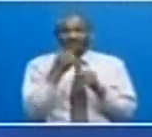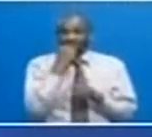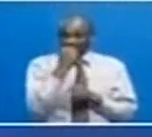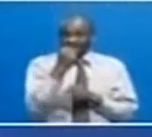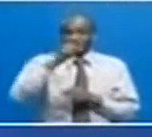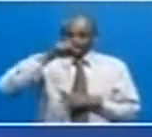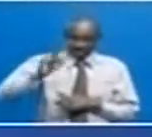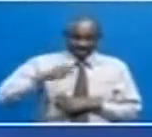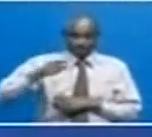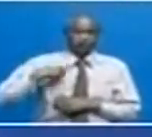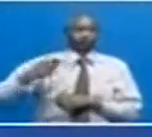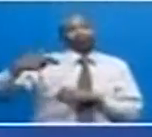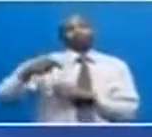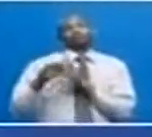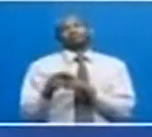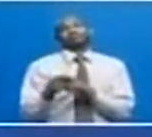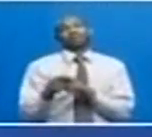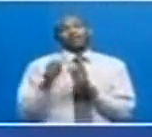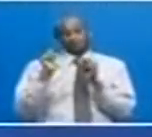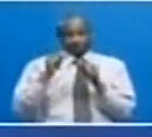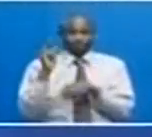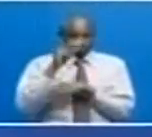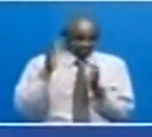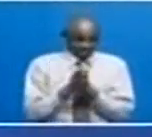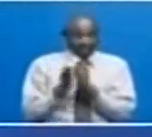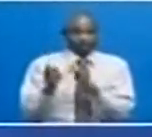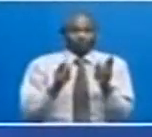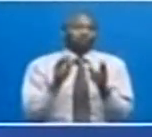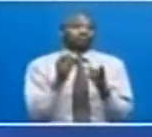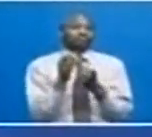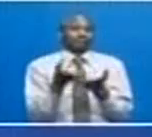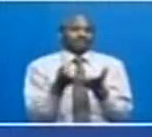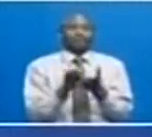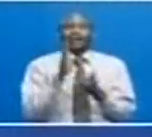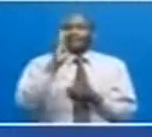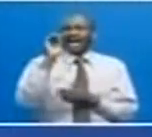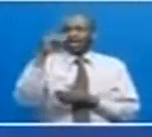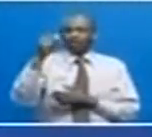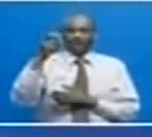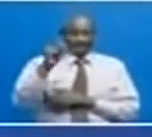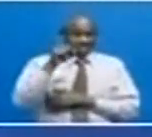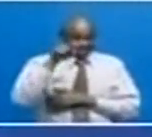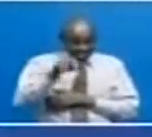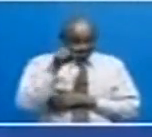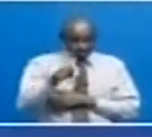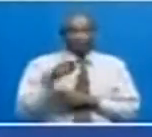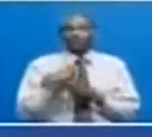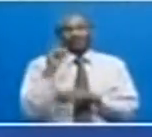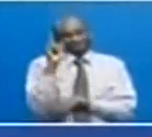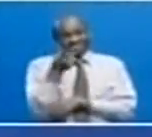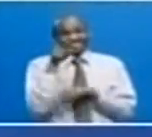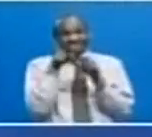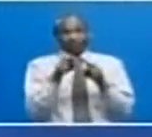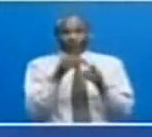of diesel annually that would have been used by ordinary plants. The biogas project is the first of 4-phase